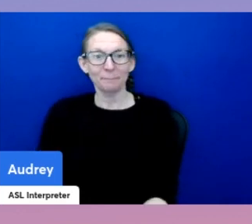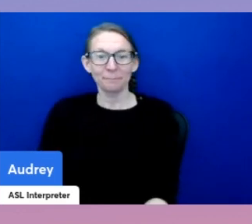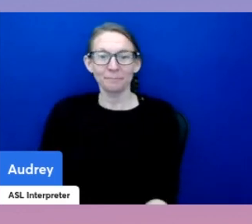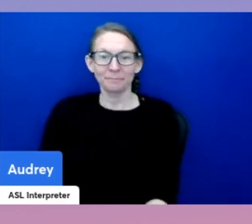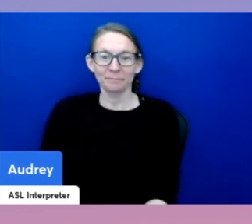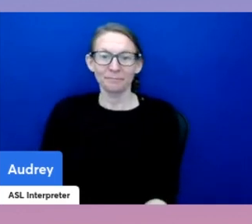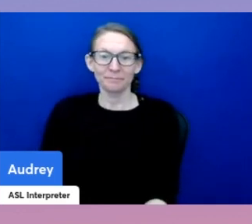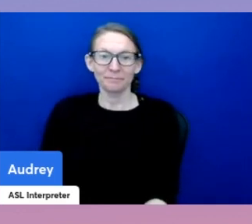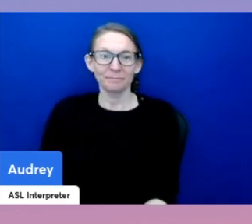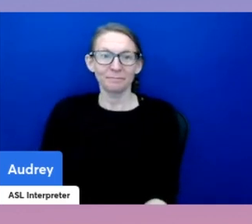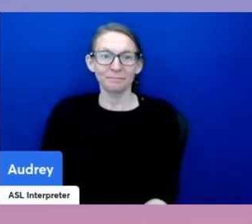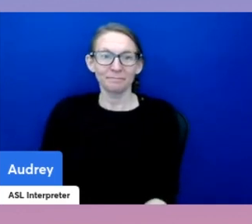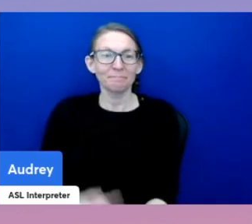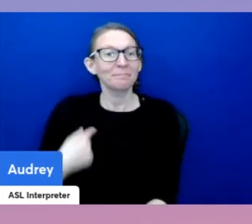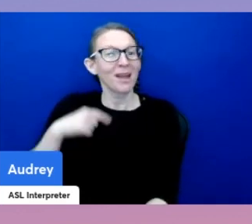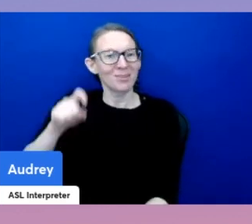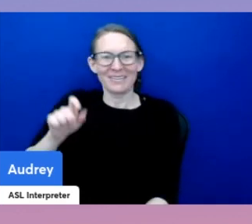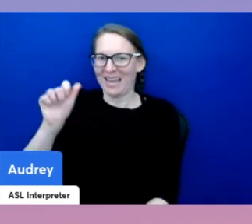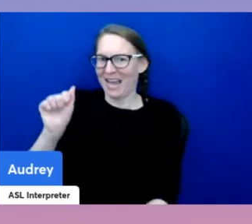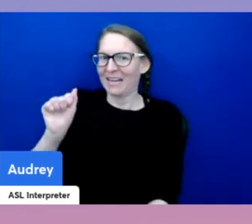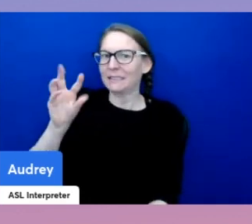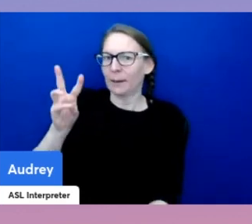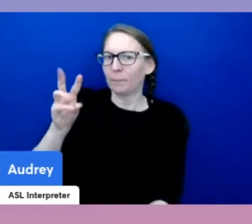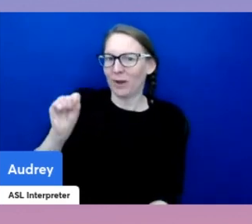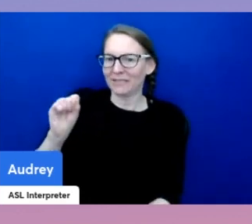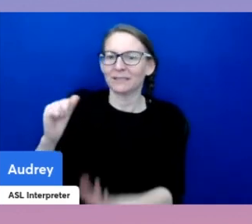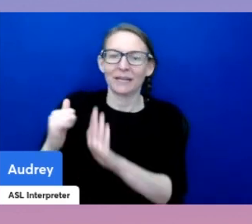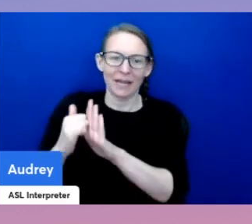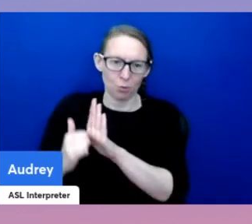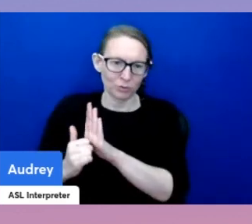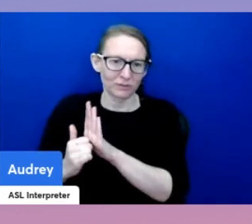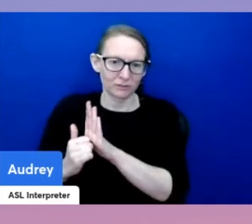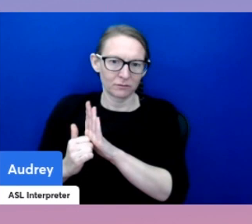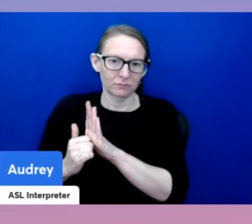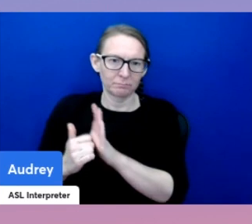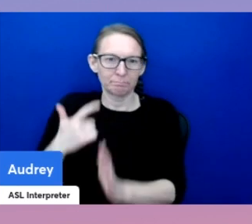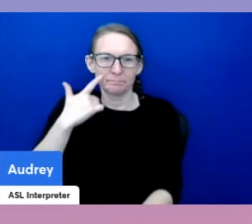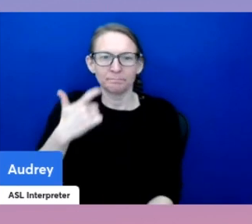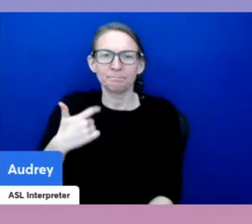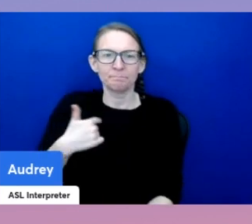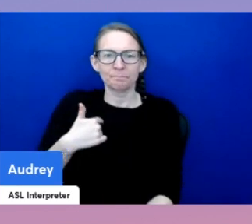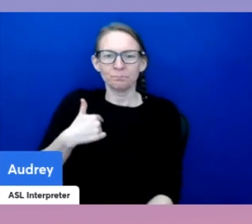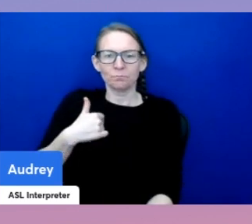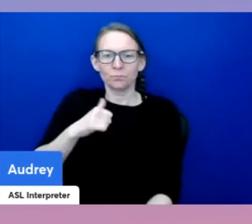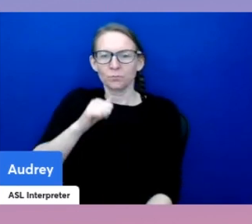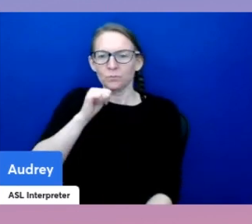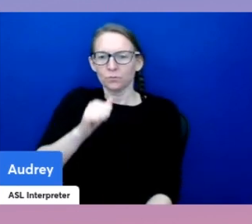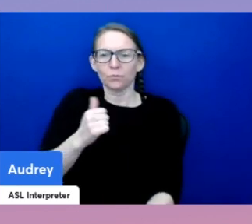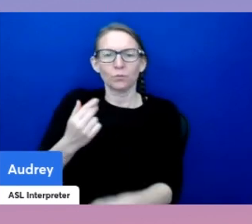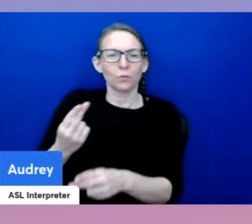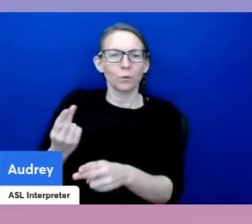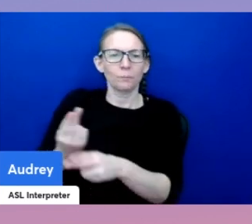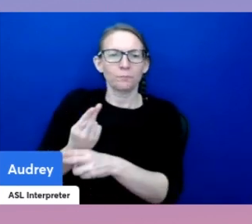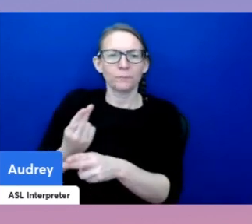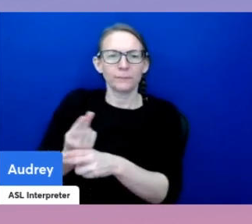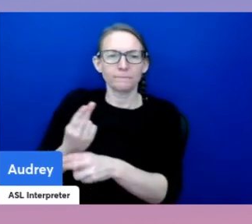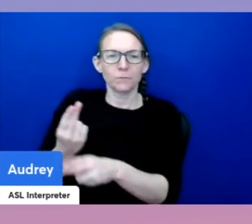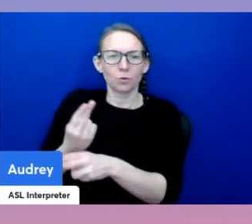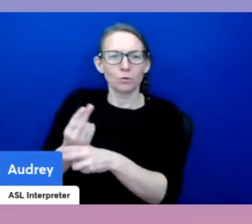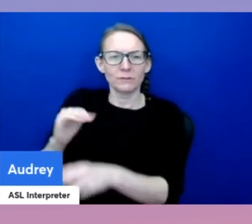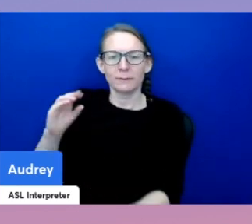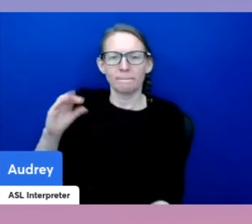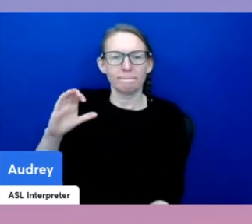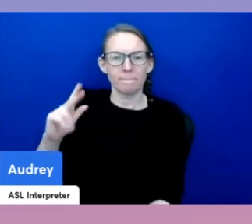account because I do not use mock for the